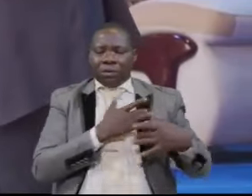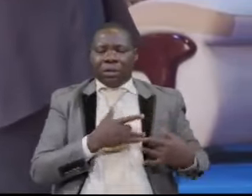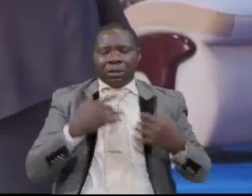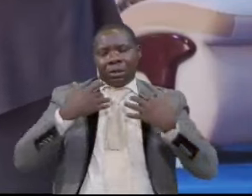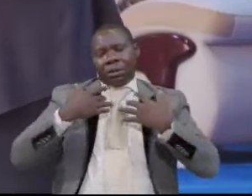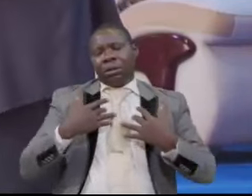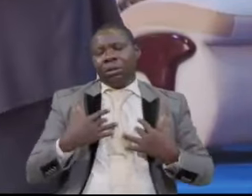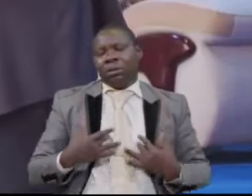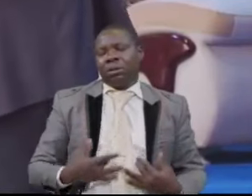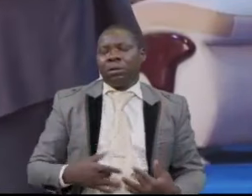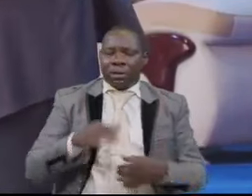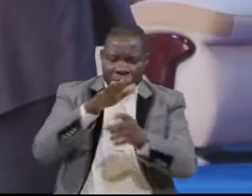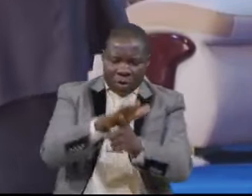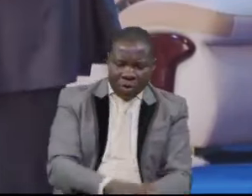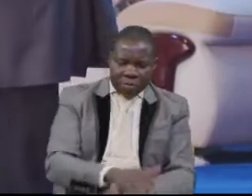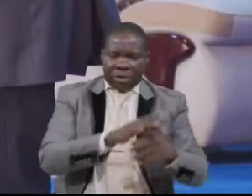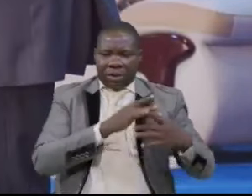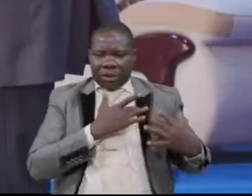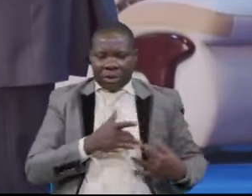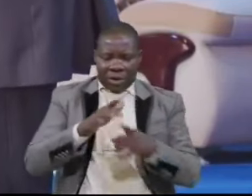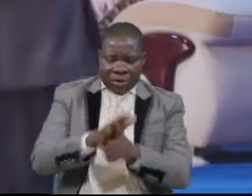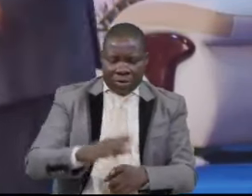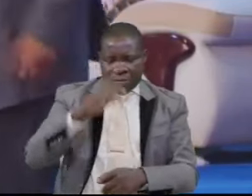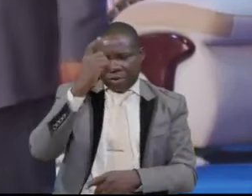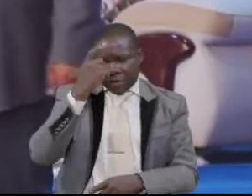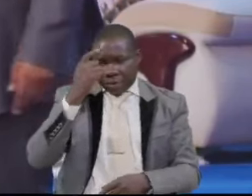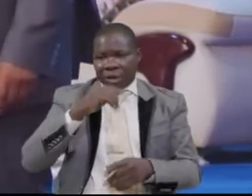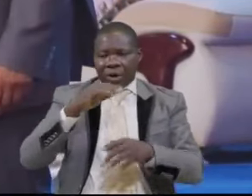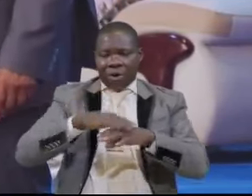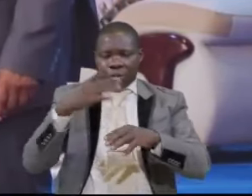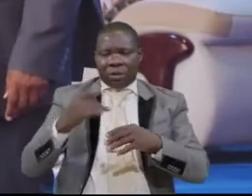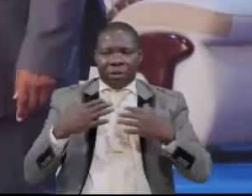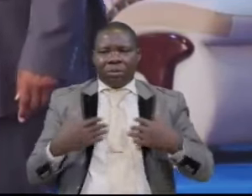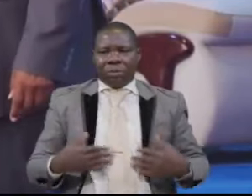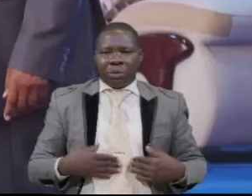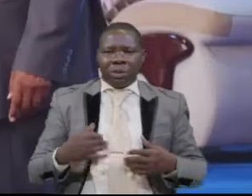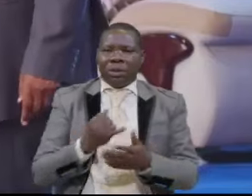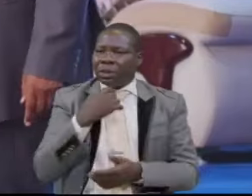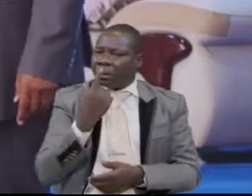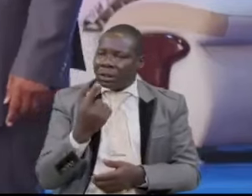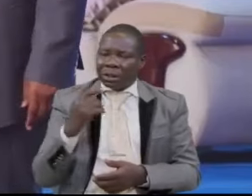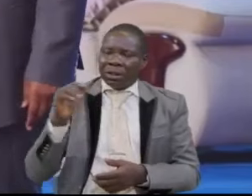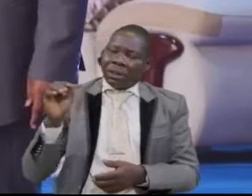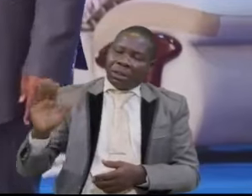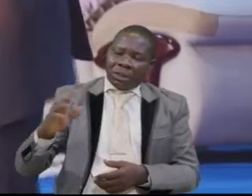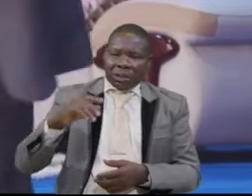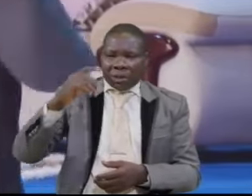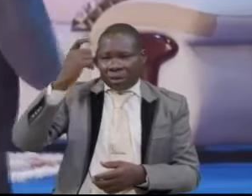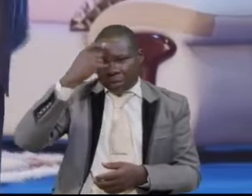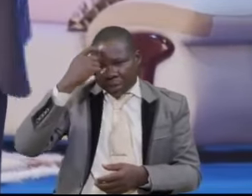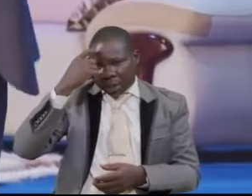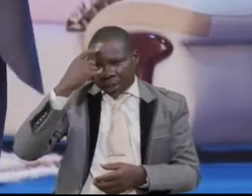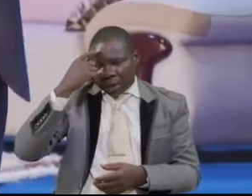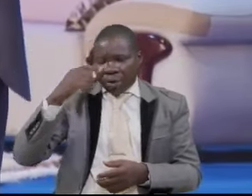heart, oppressed mind on the body. They say it's mind over matter. They